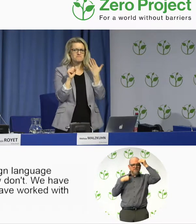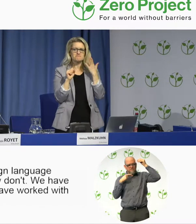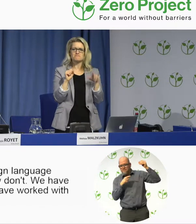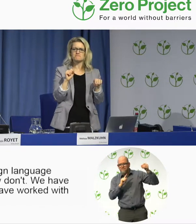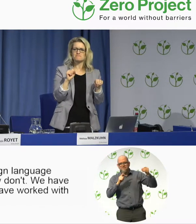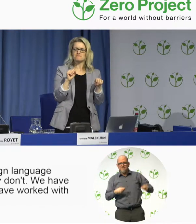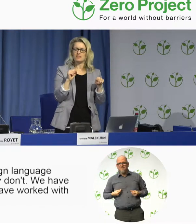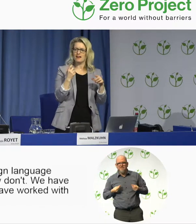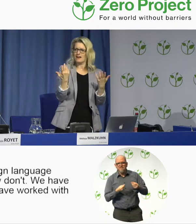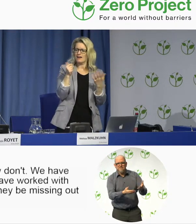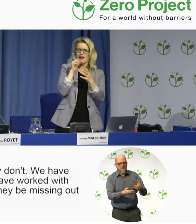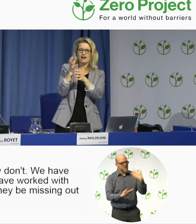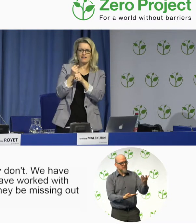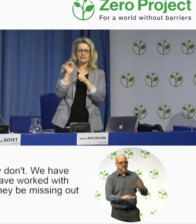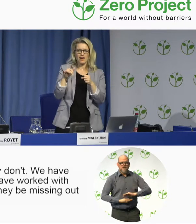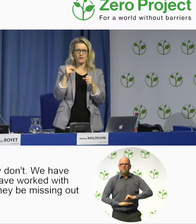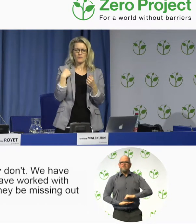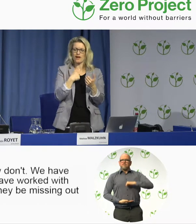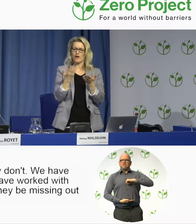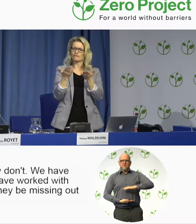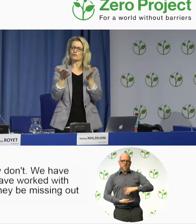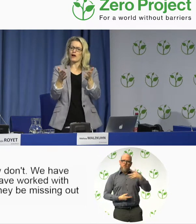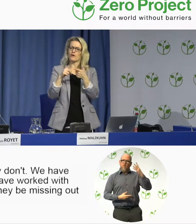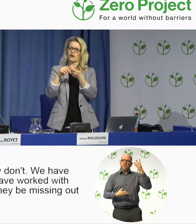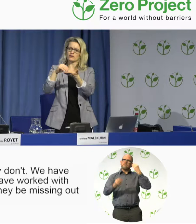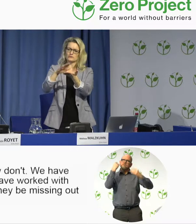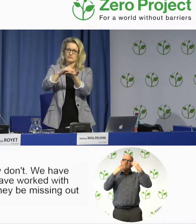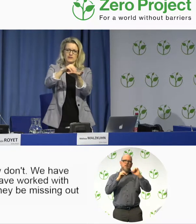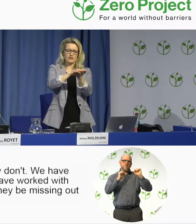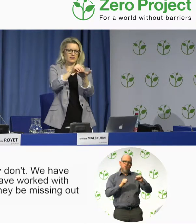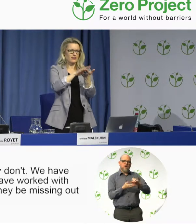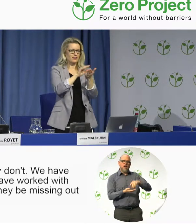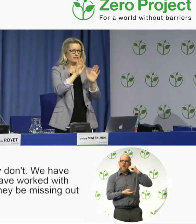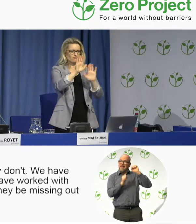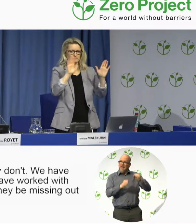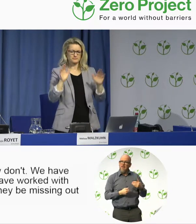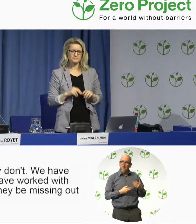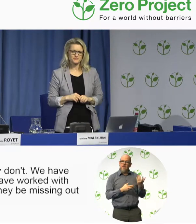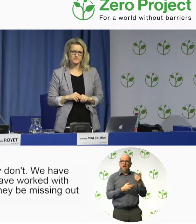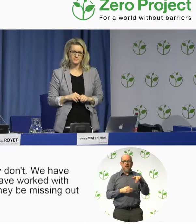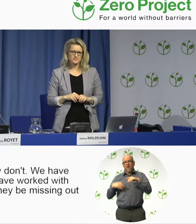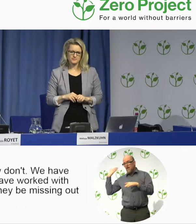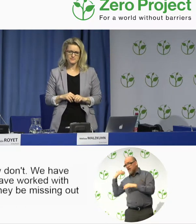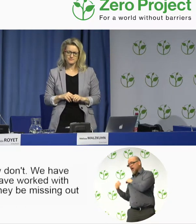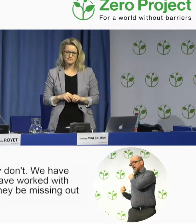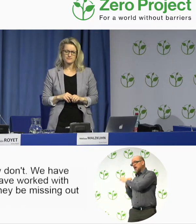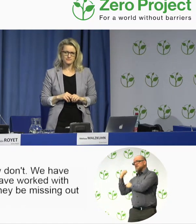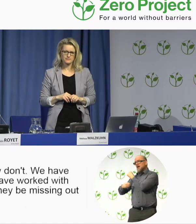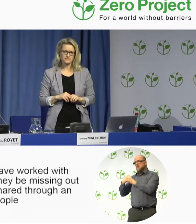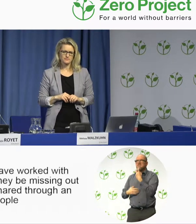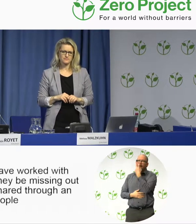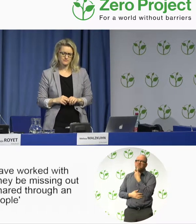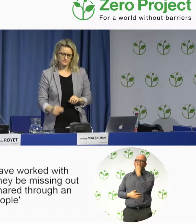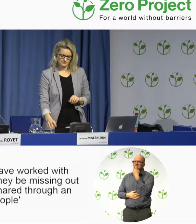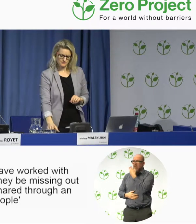and cultural folk tales are only shared through an oral tradition. This offers a way to document people's